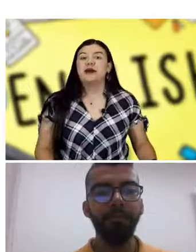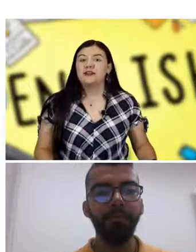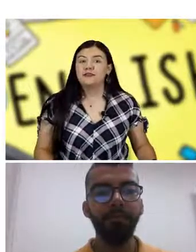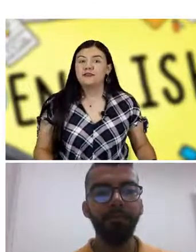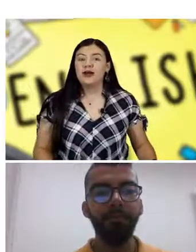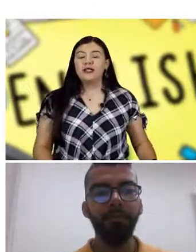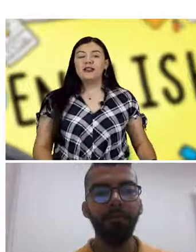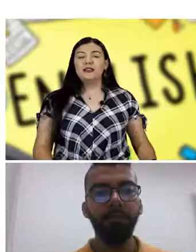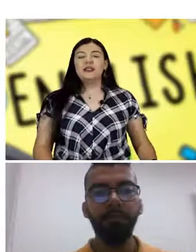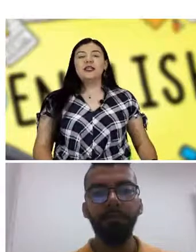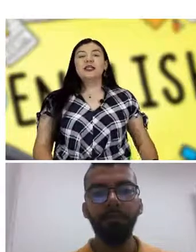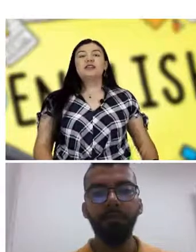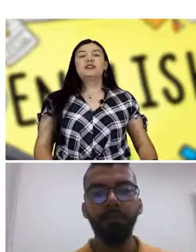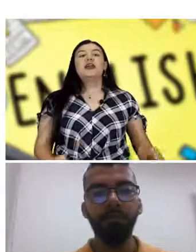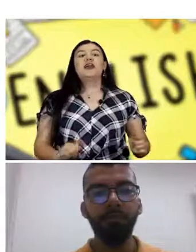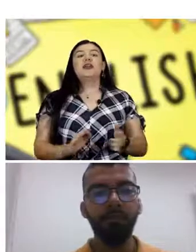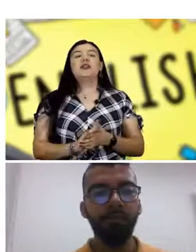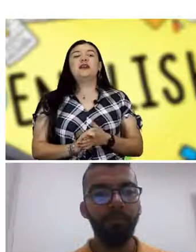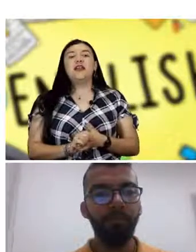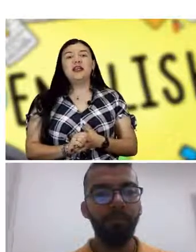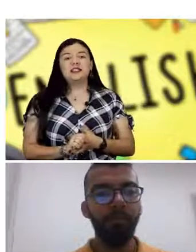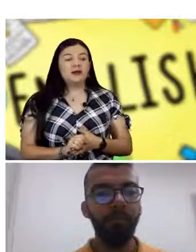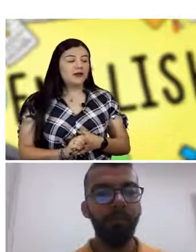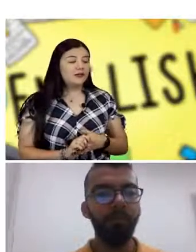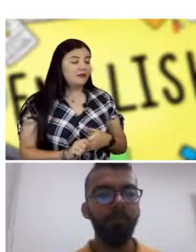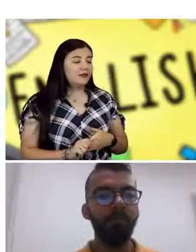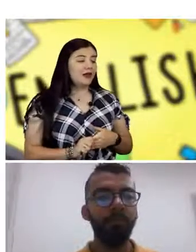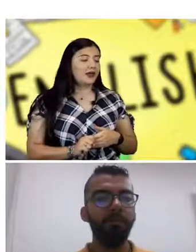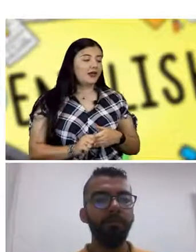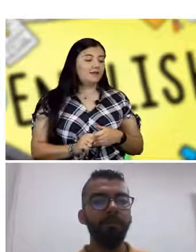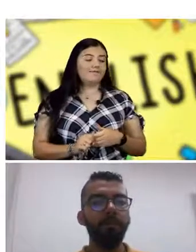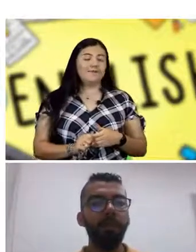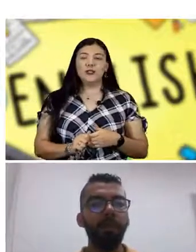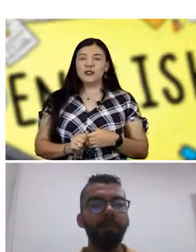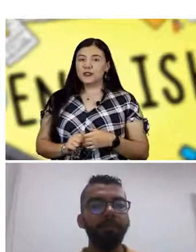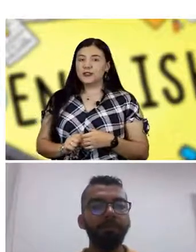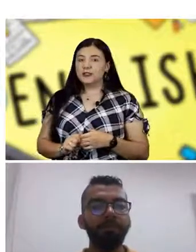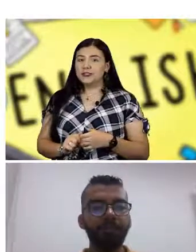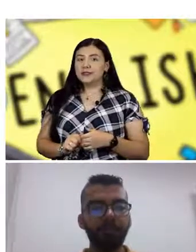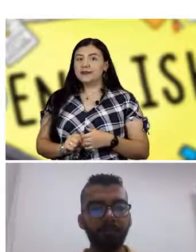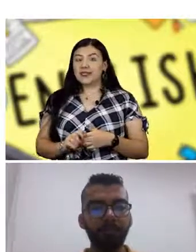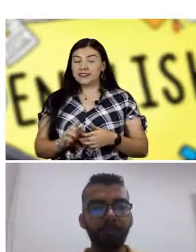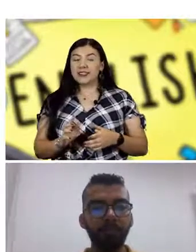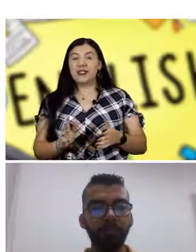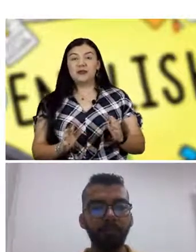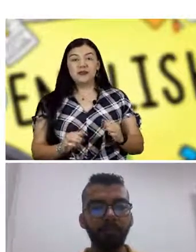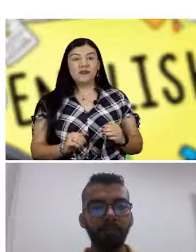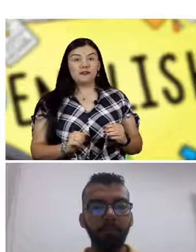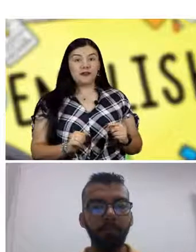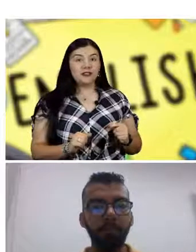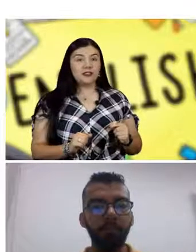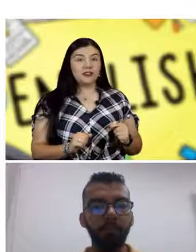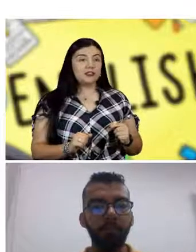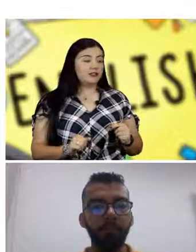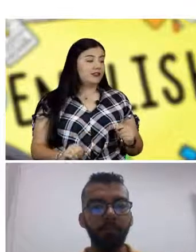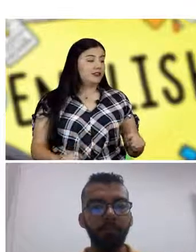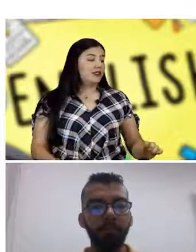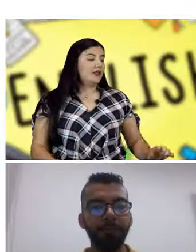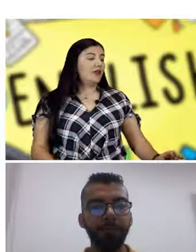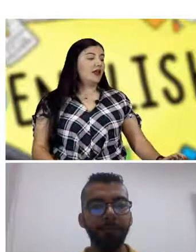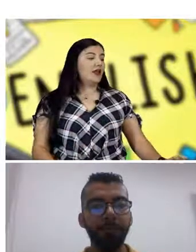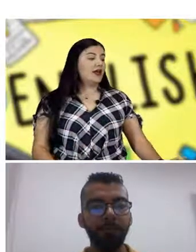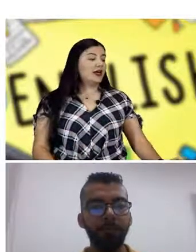Next part of the body. So in the next part of the body, look, that's a little bit different,